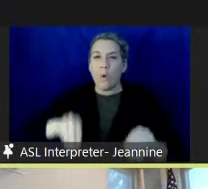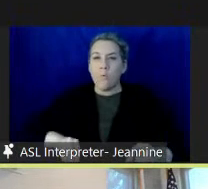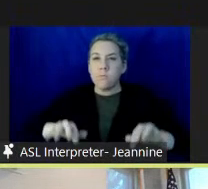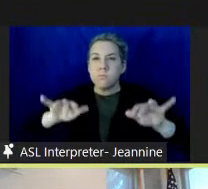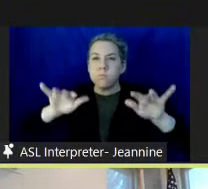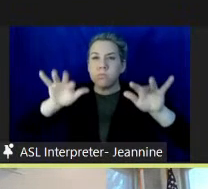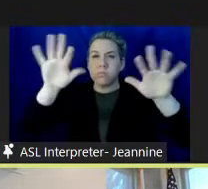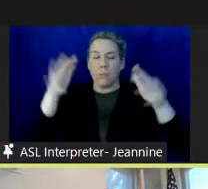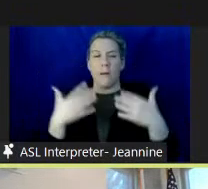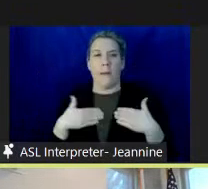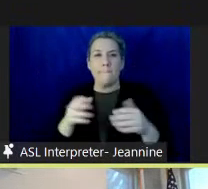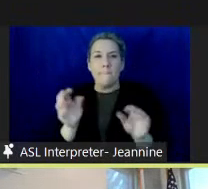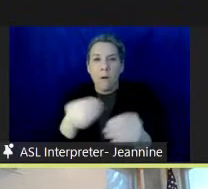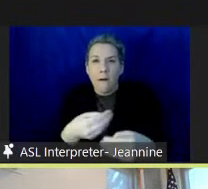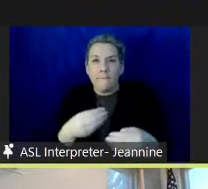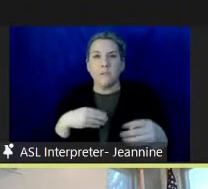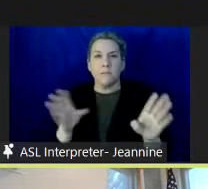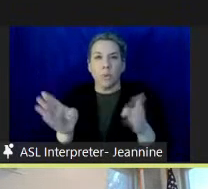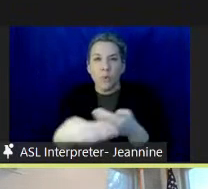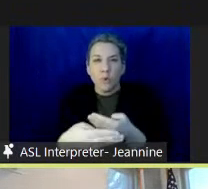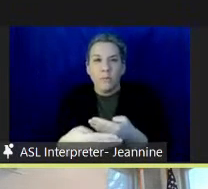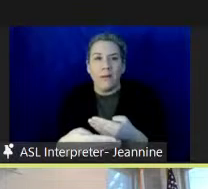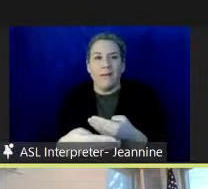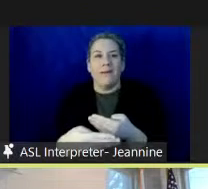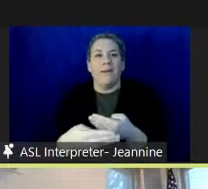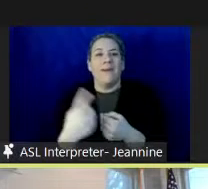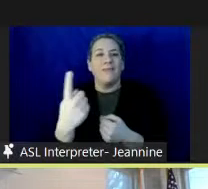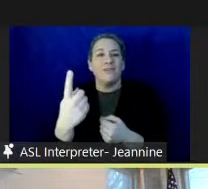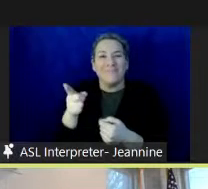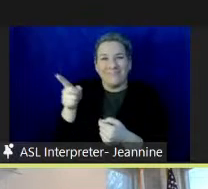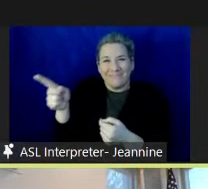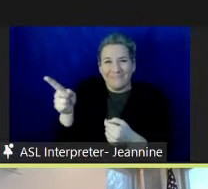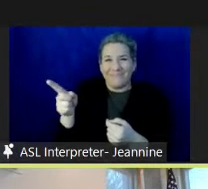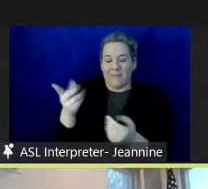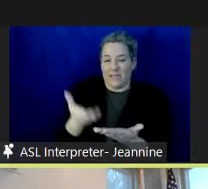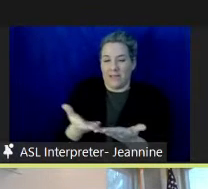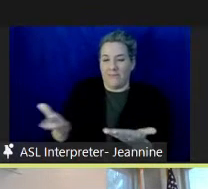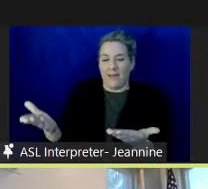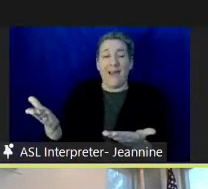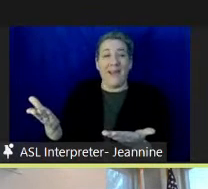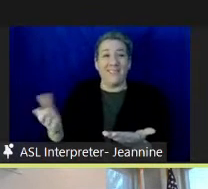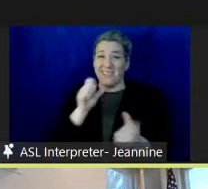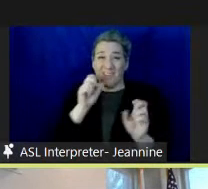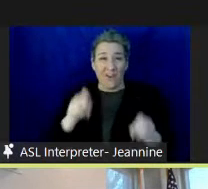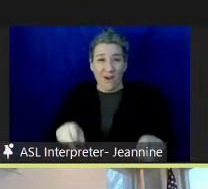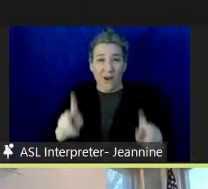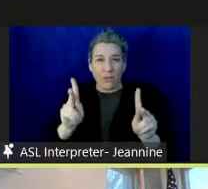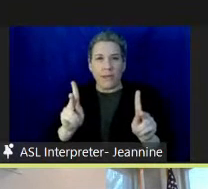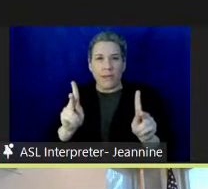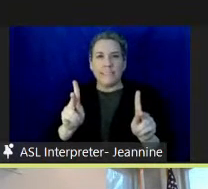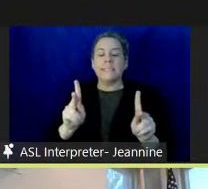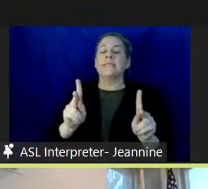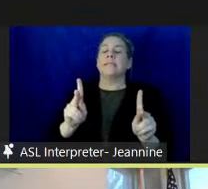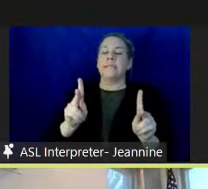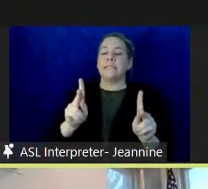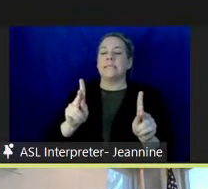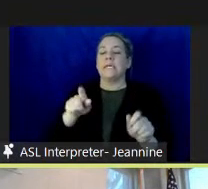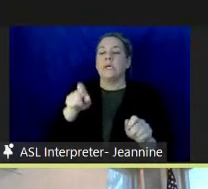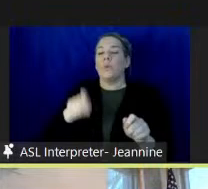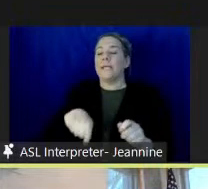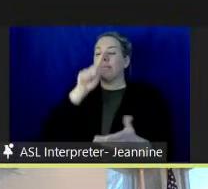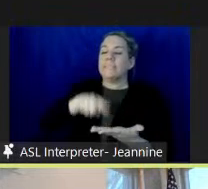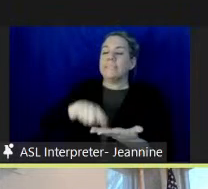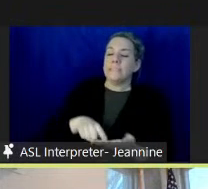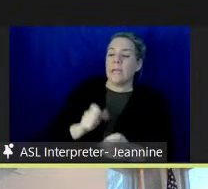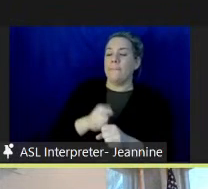is if there's a device on a door that's unauthorized, we need to vet that. We need to make sure that device functions,